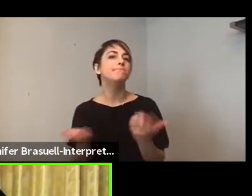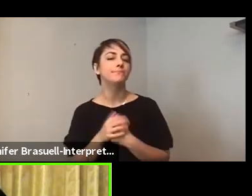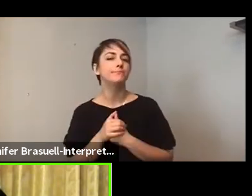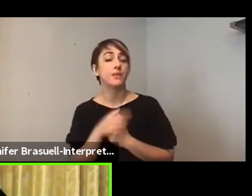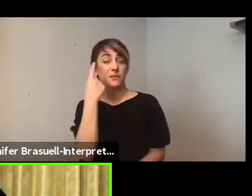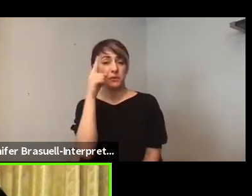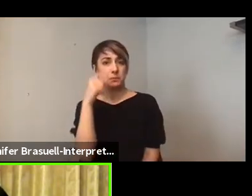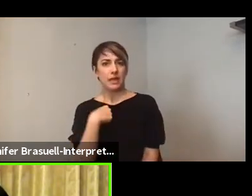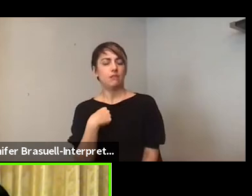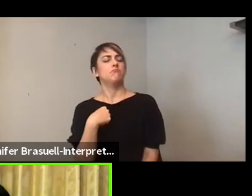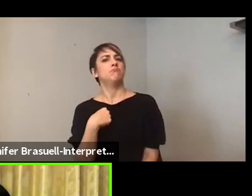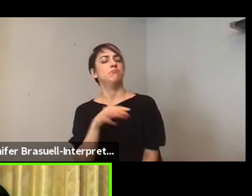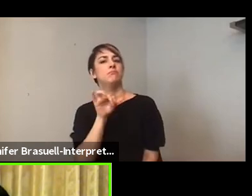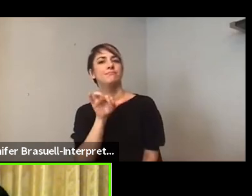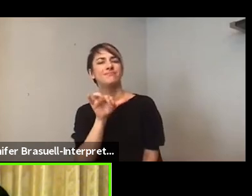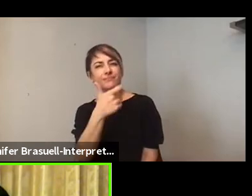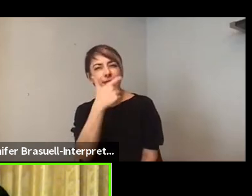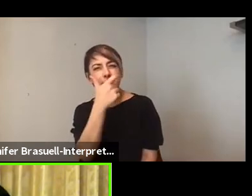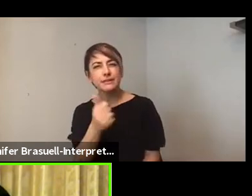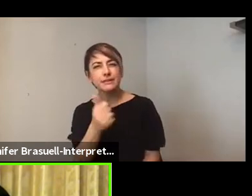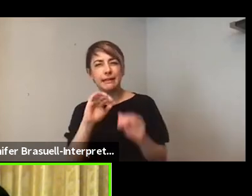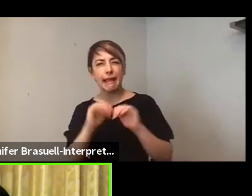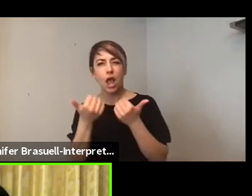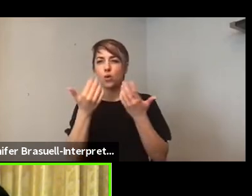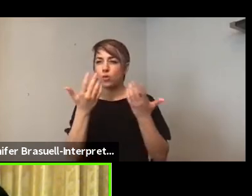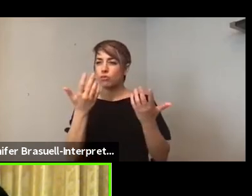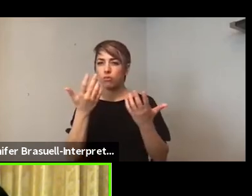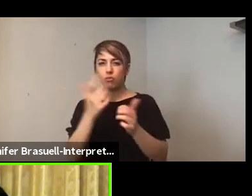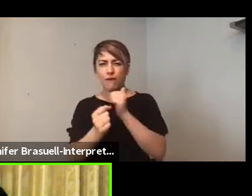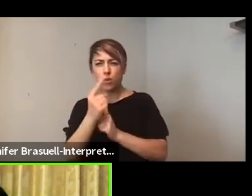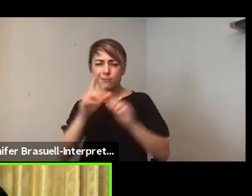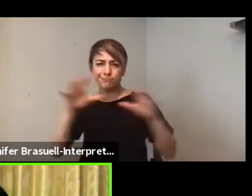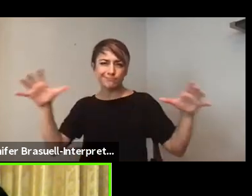fascinating how we are so united, and also